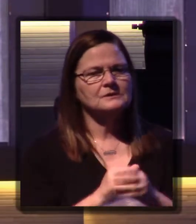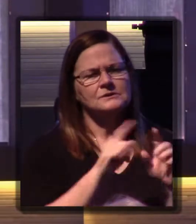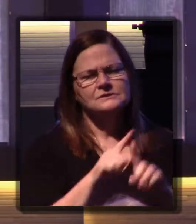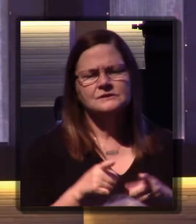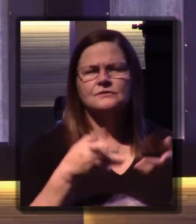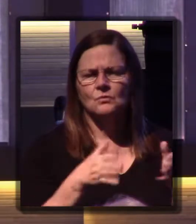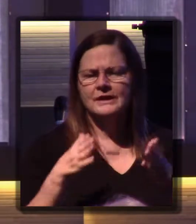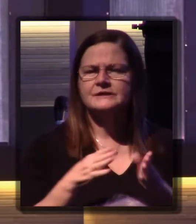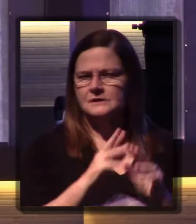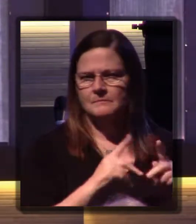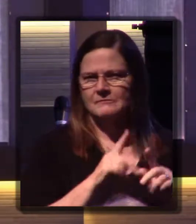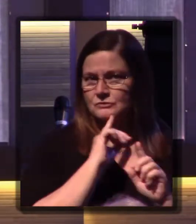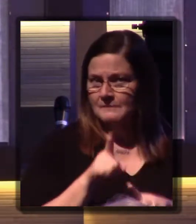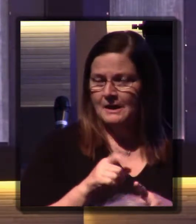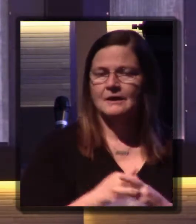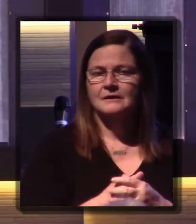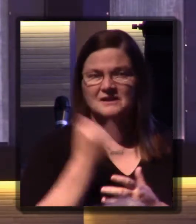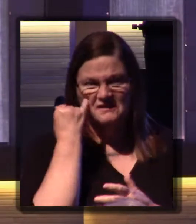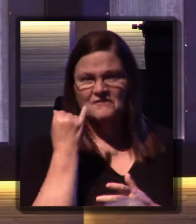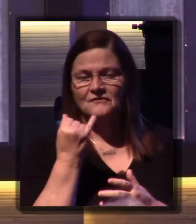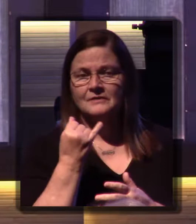people respond. How do they respond?